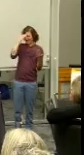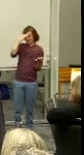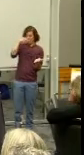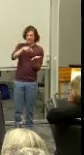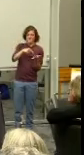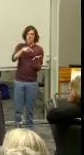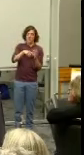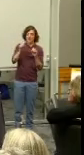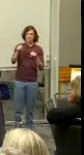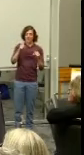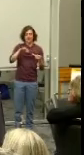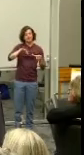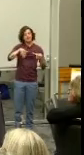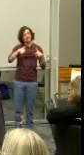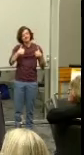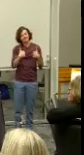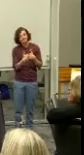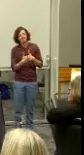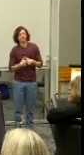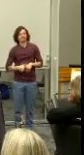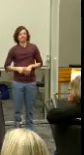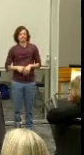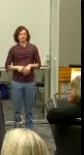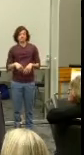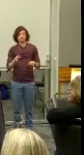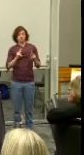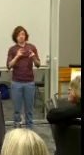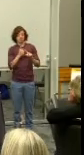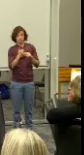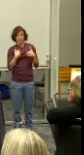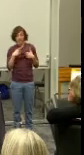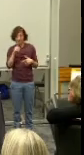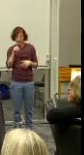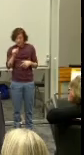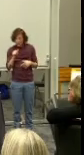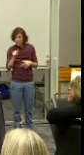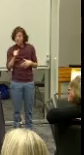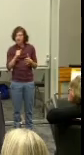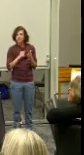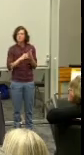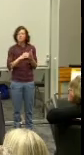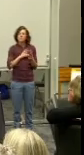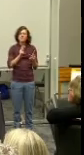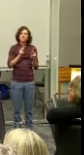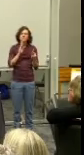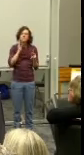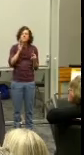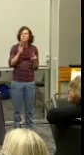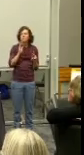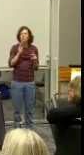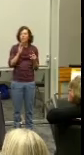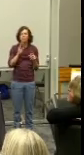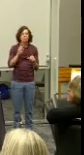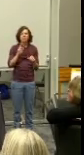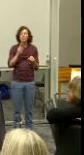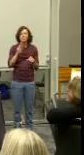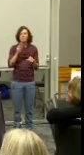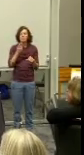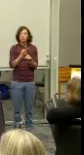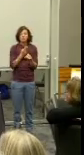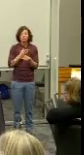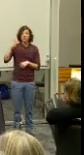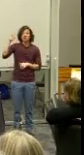is a huge challenge. But for folks with disabilities, many times people are living only on Social Security